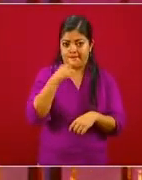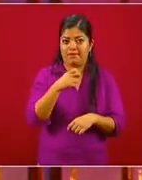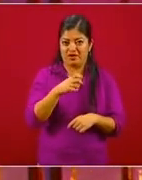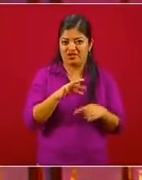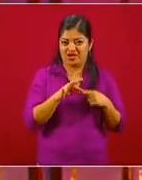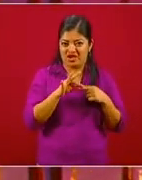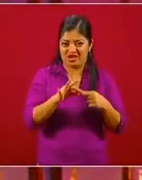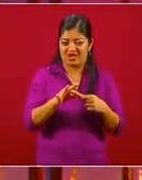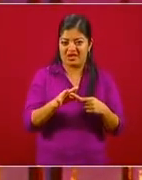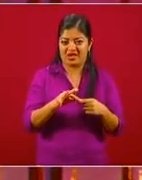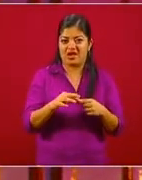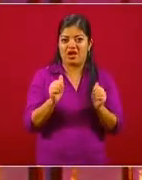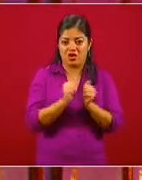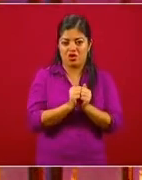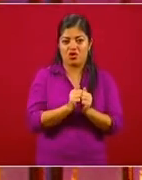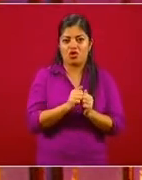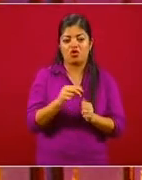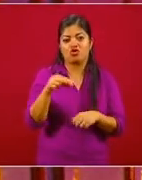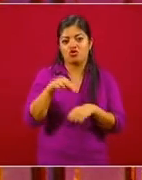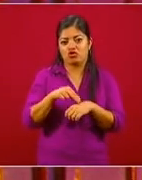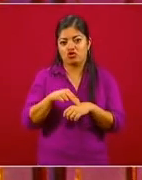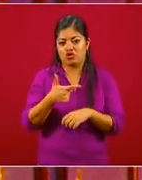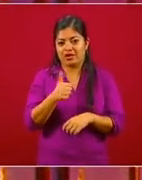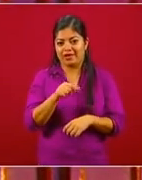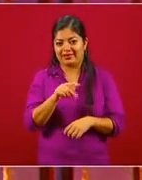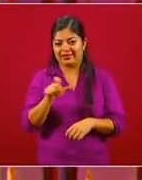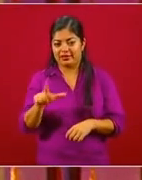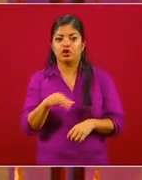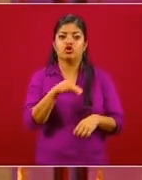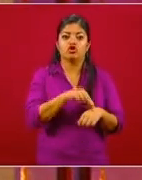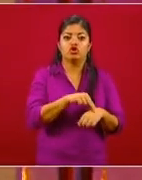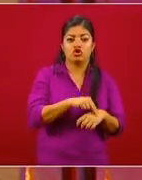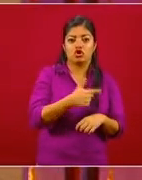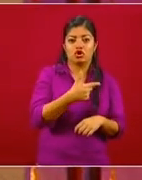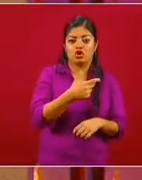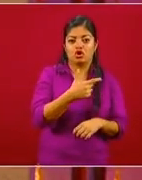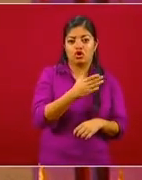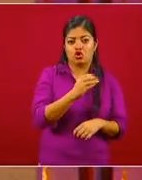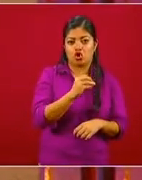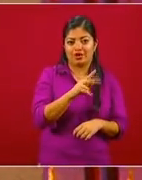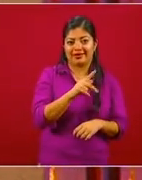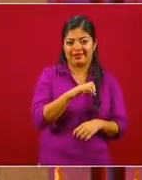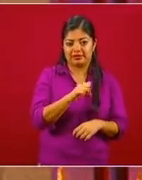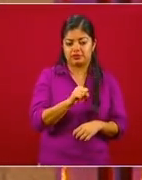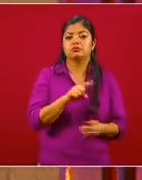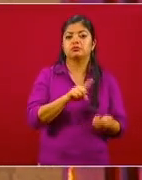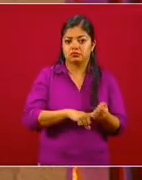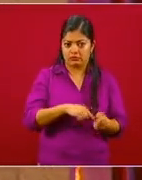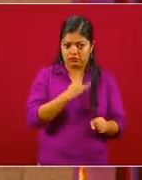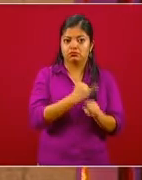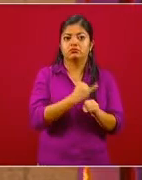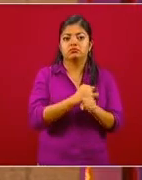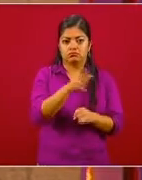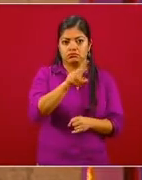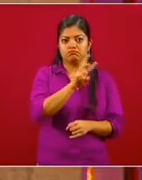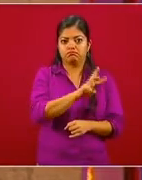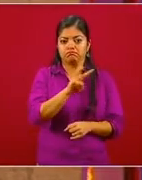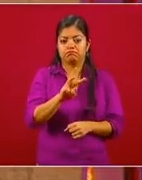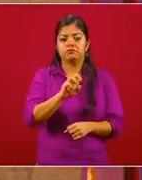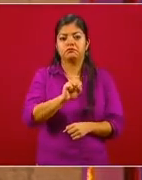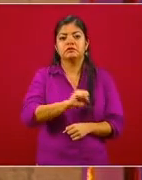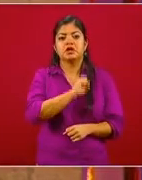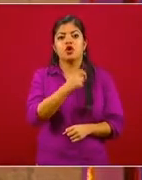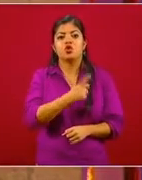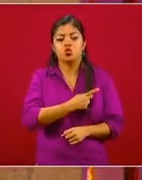standards. So this guide that we worked on with Dr. Lopez-Gatell, it's already available